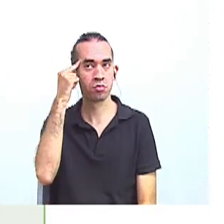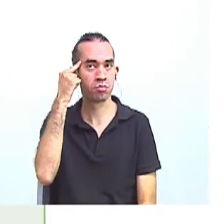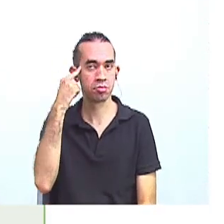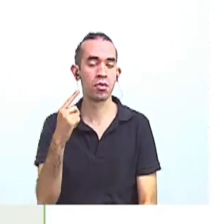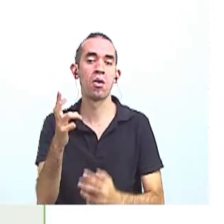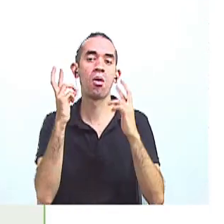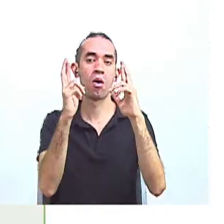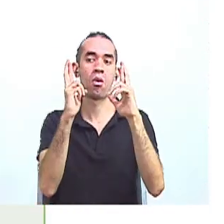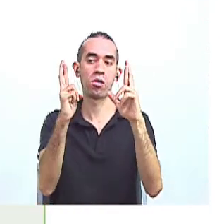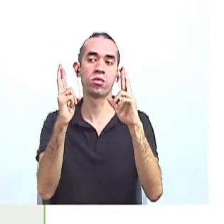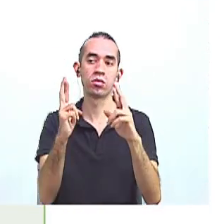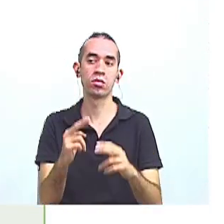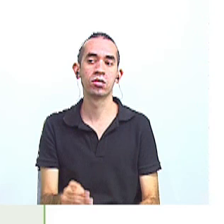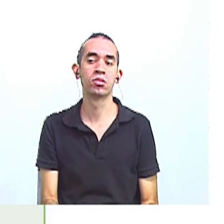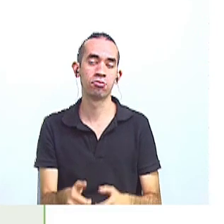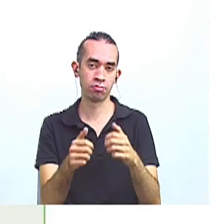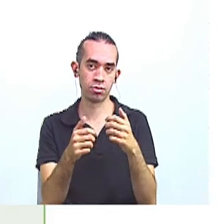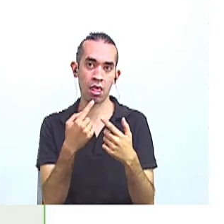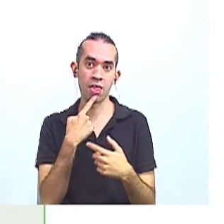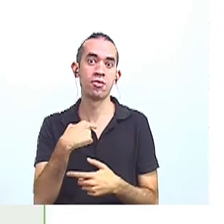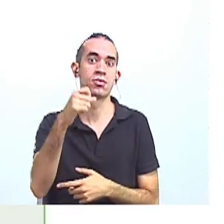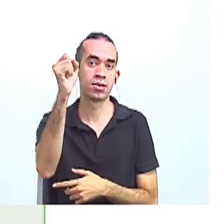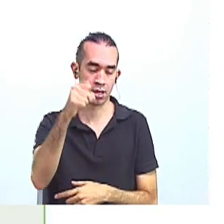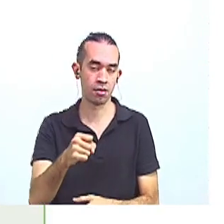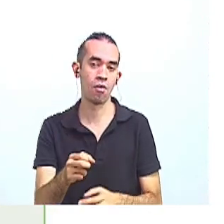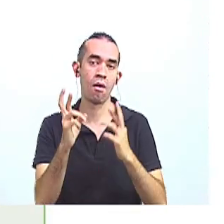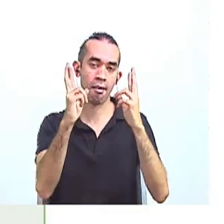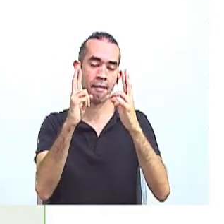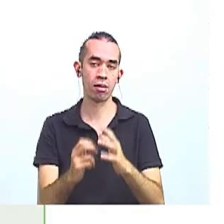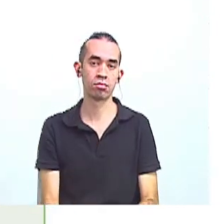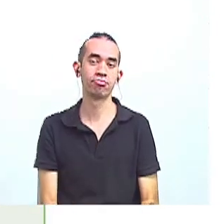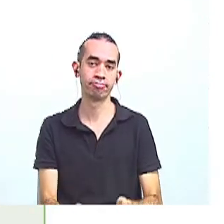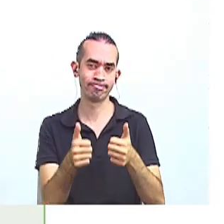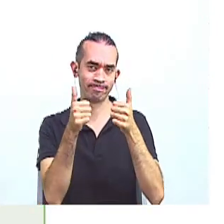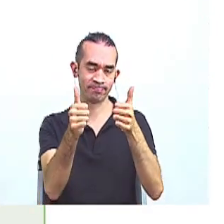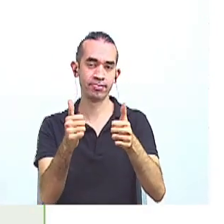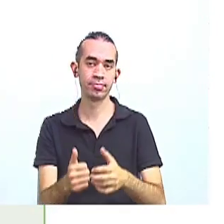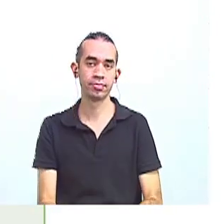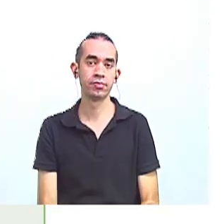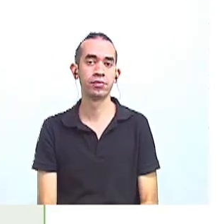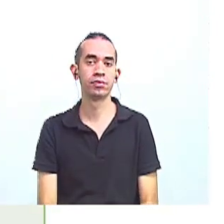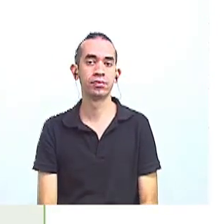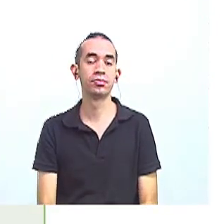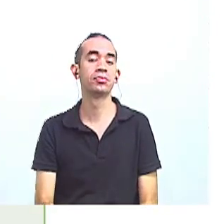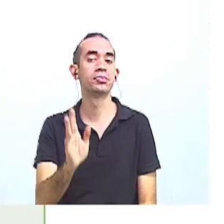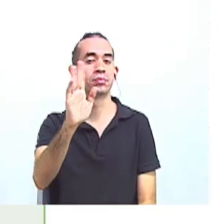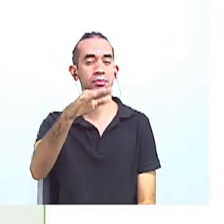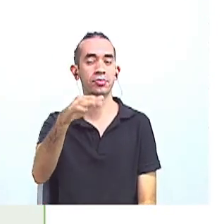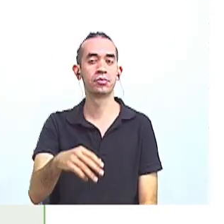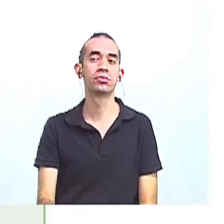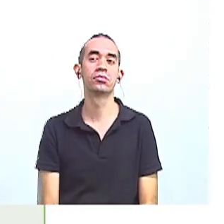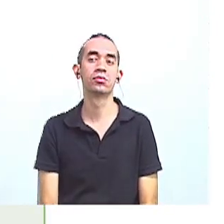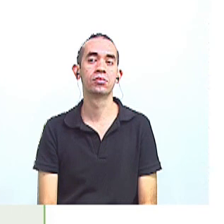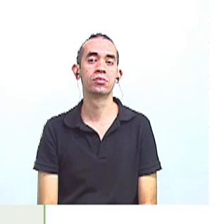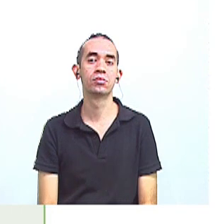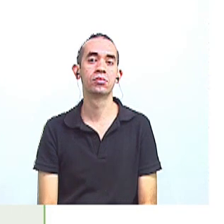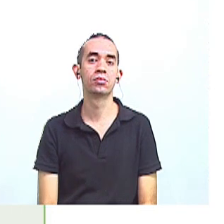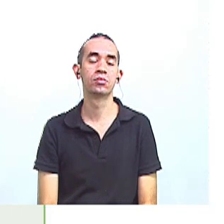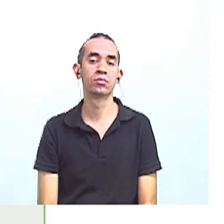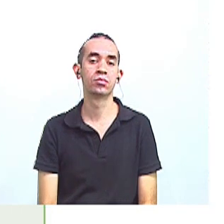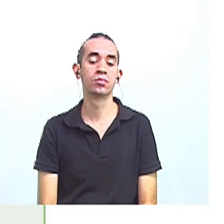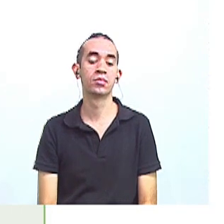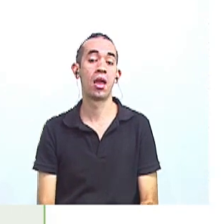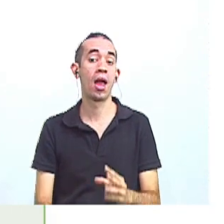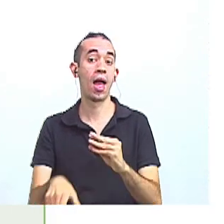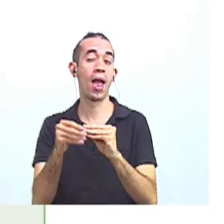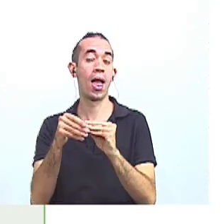Hopefully you do yes. Okay? Very, very good. Now, I have 3 extra